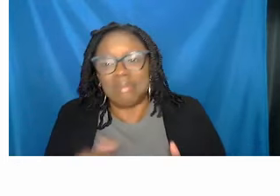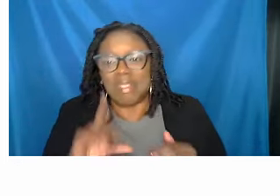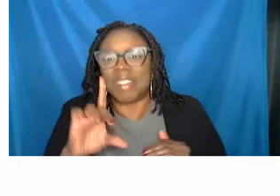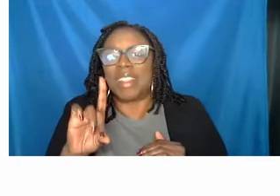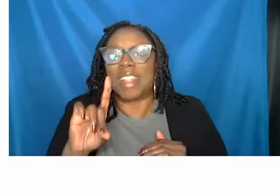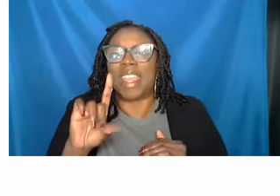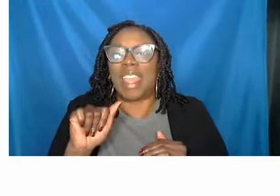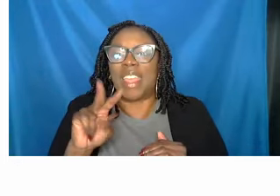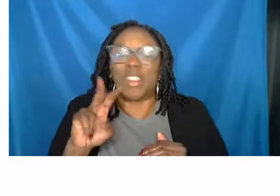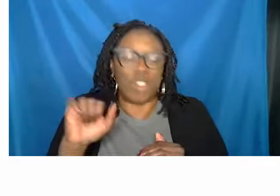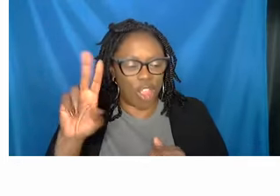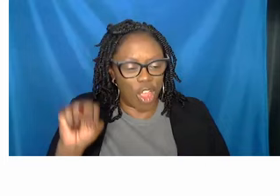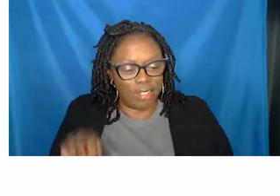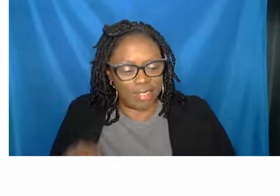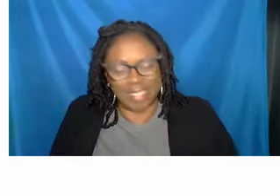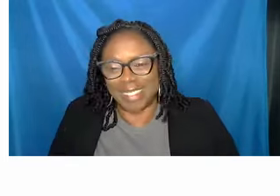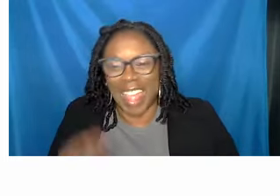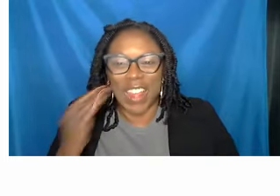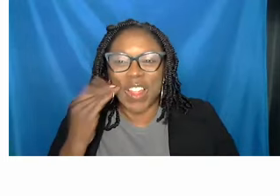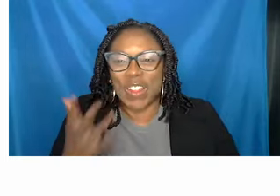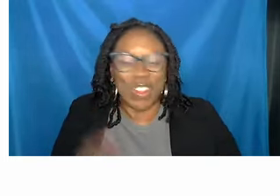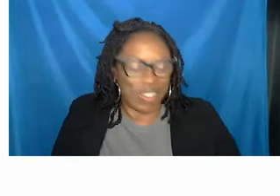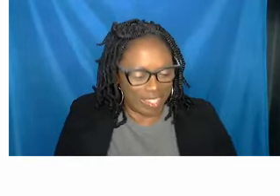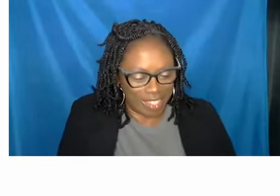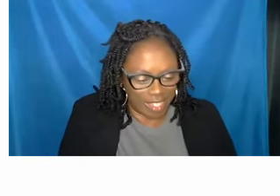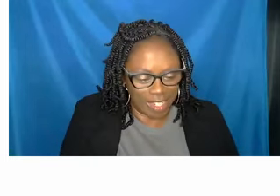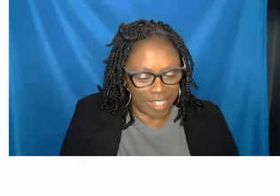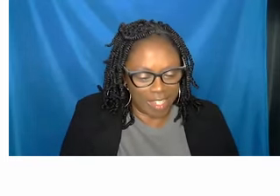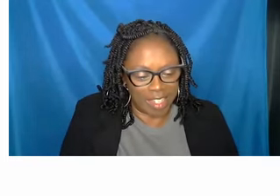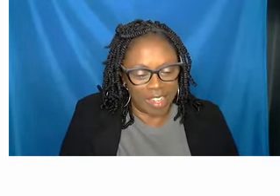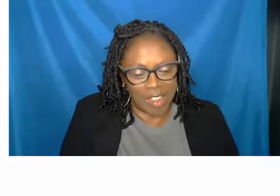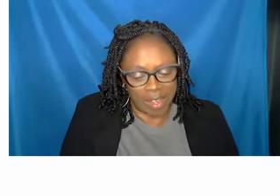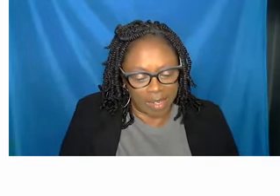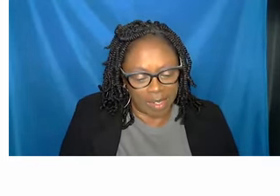Devion? I know he's there. You talked to me earlier.